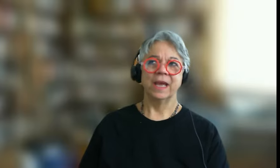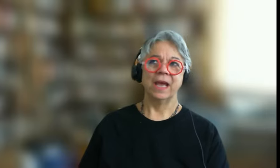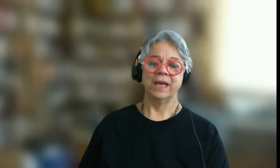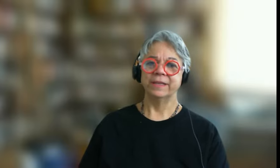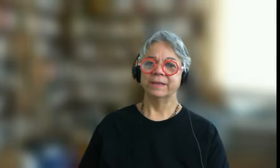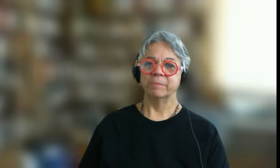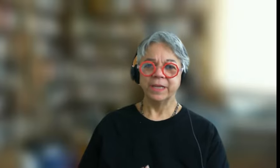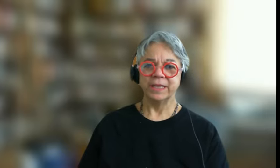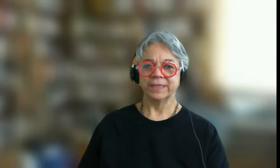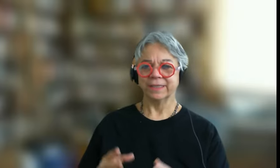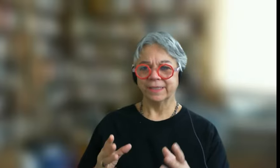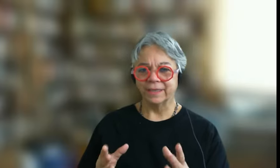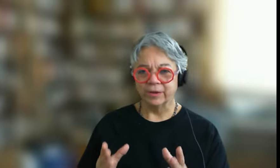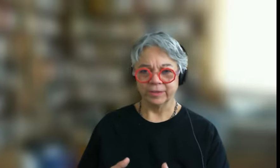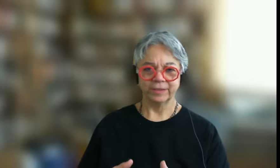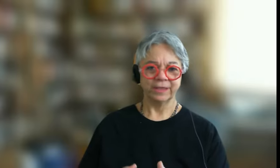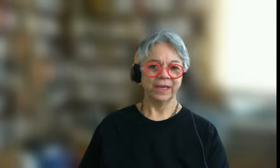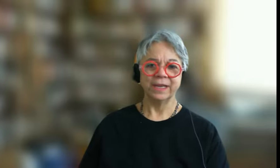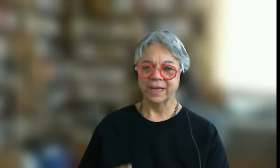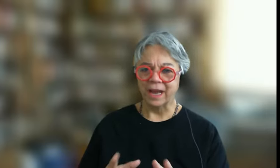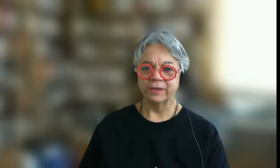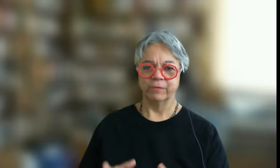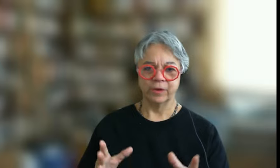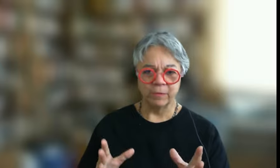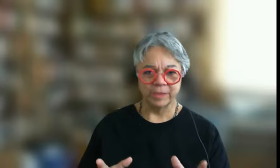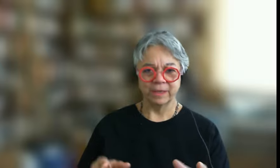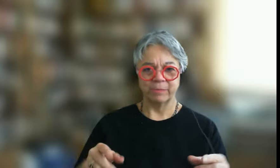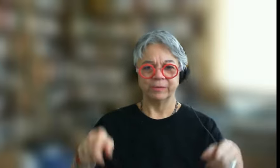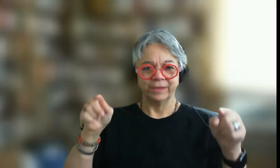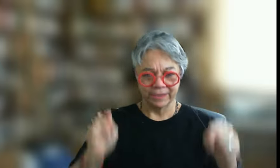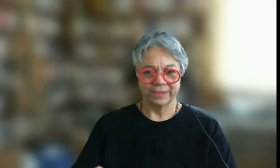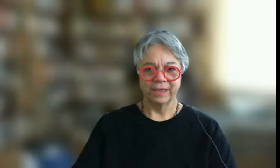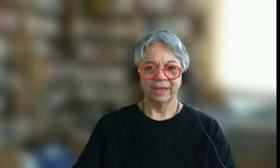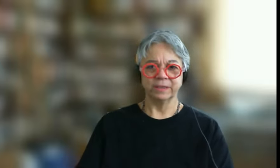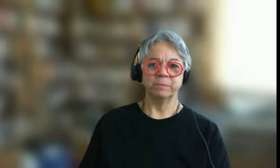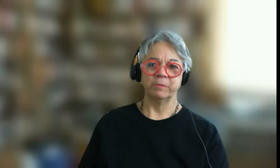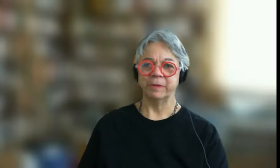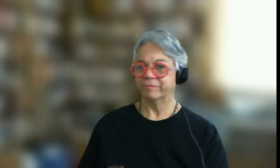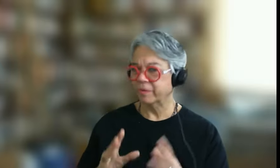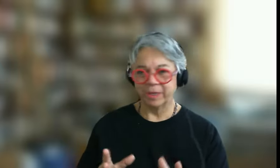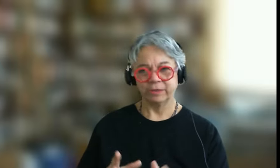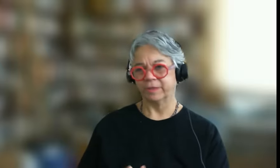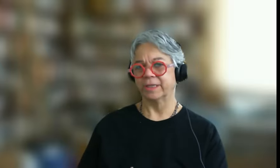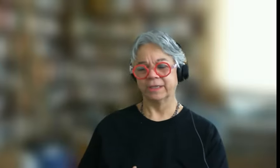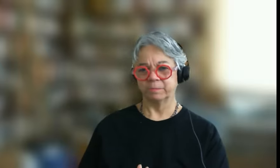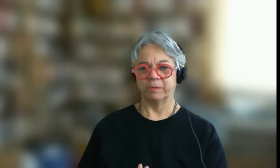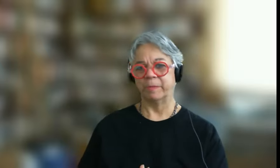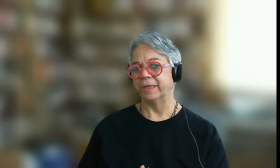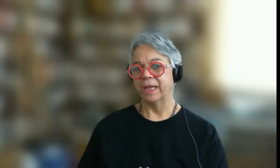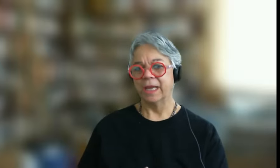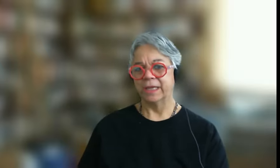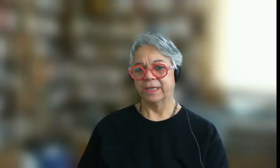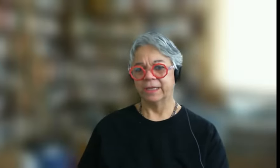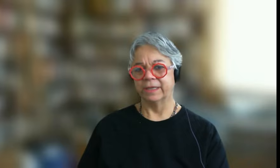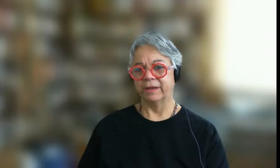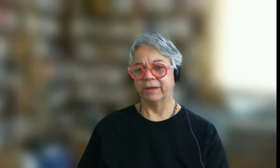experiment, and please send us any kind of comments about this experiment, very interesting